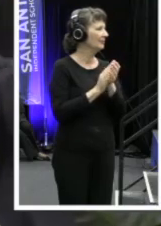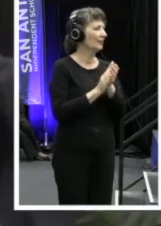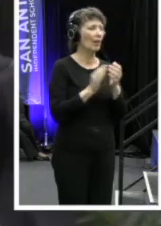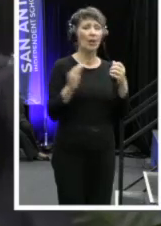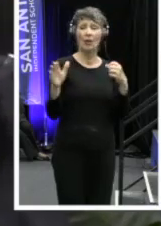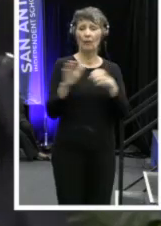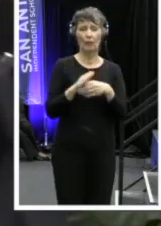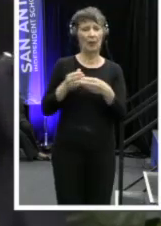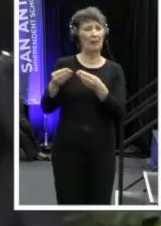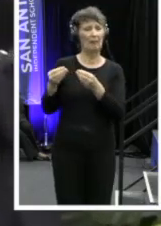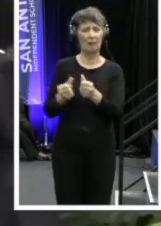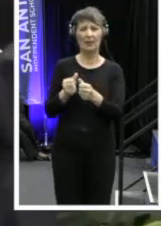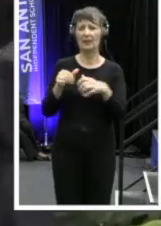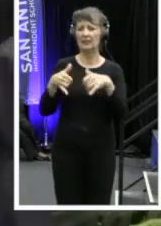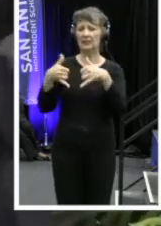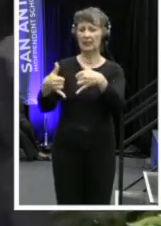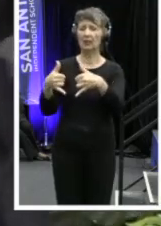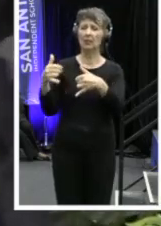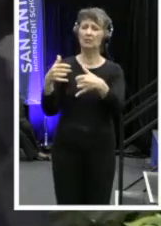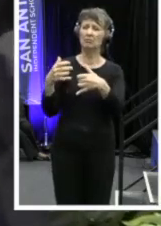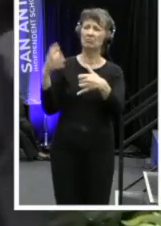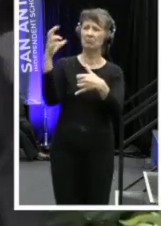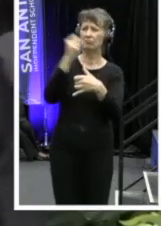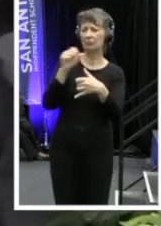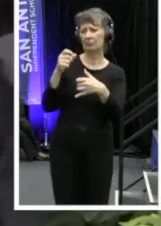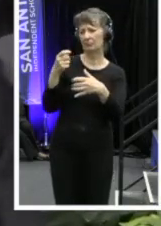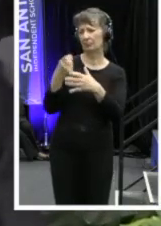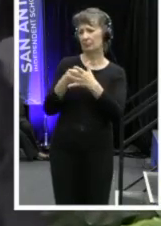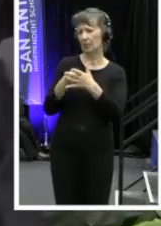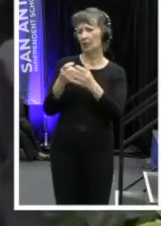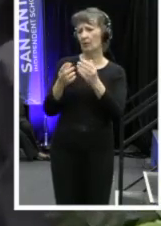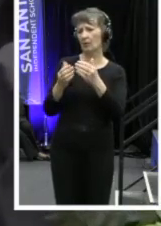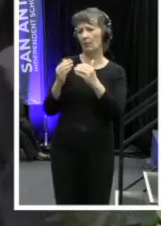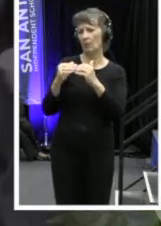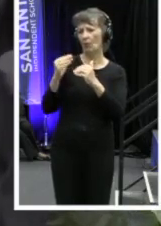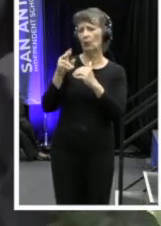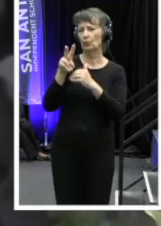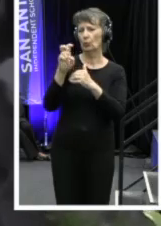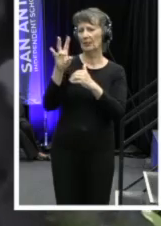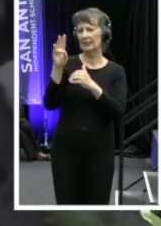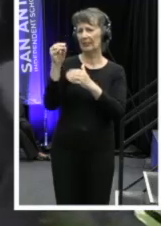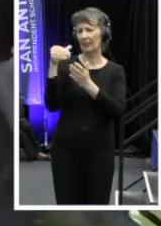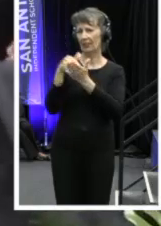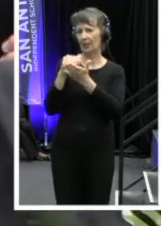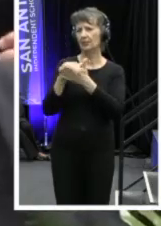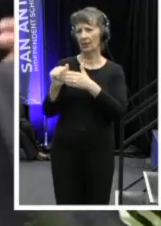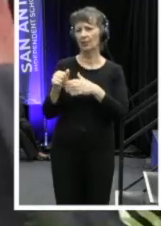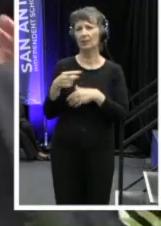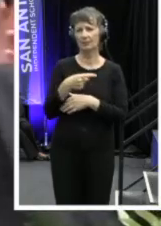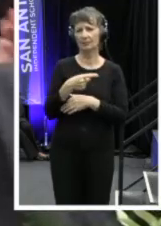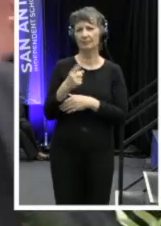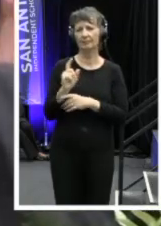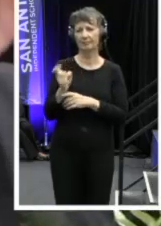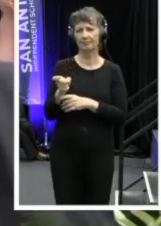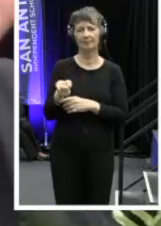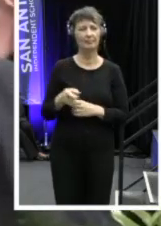Fully funded with a scholarship estimated at over $270,000.